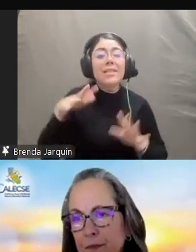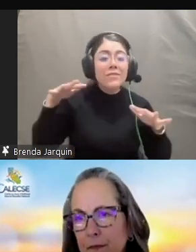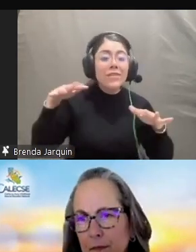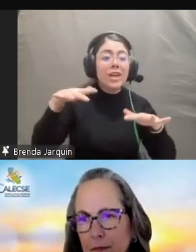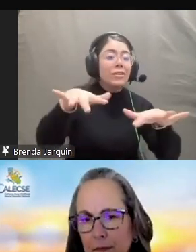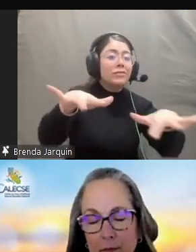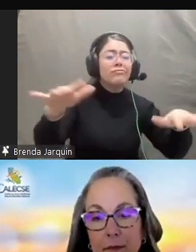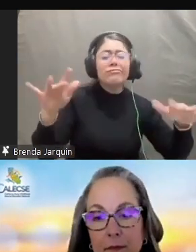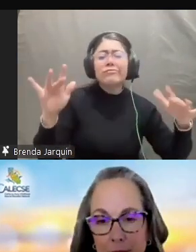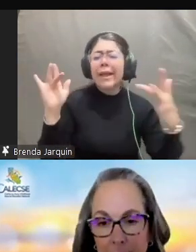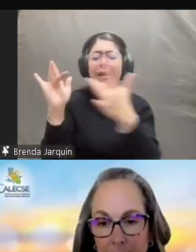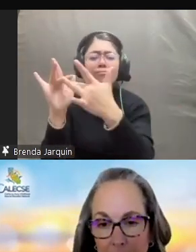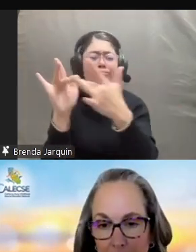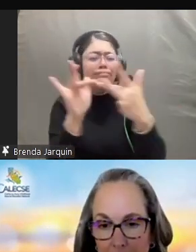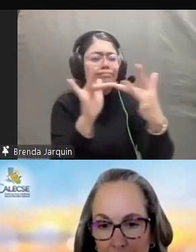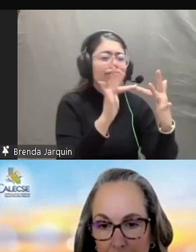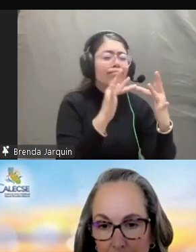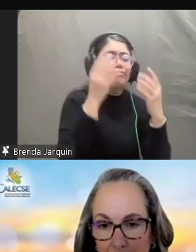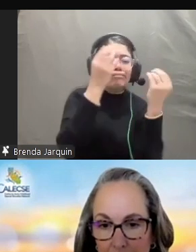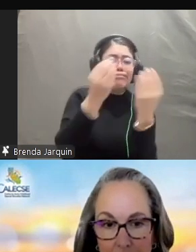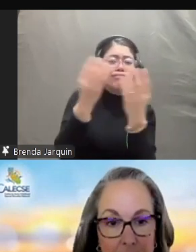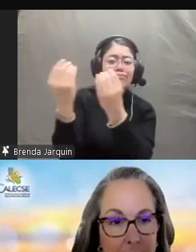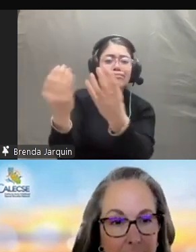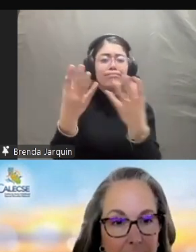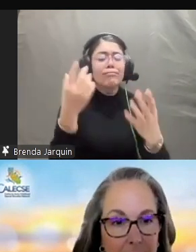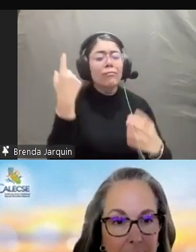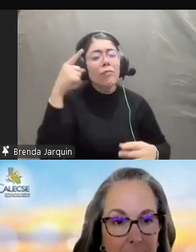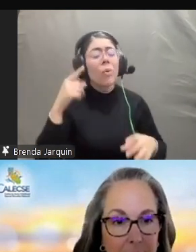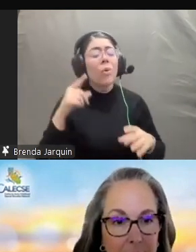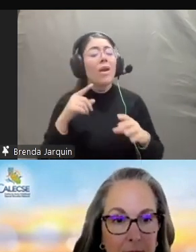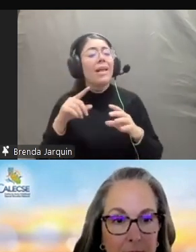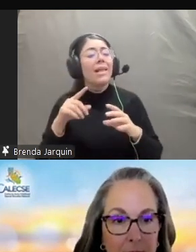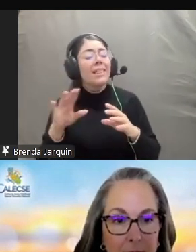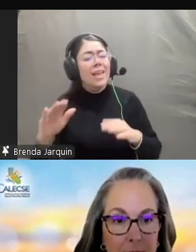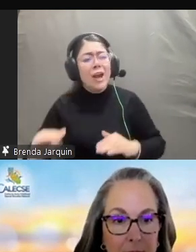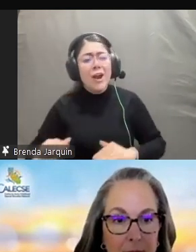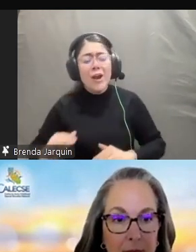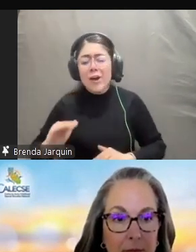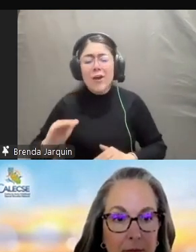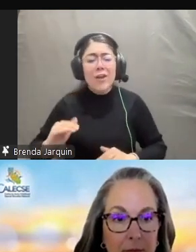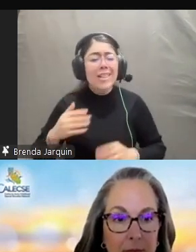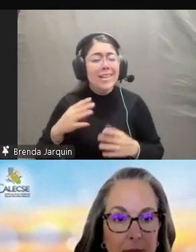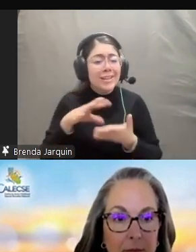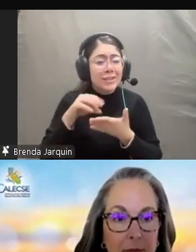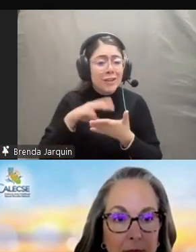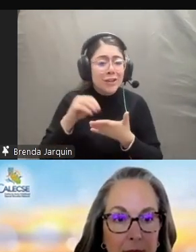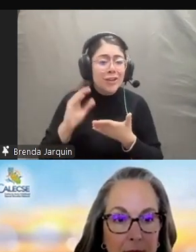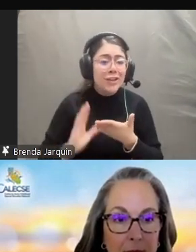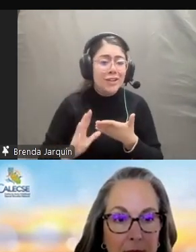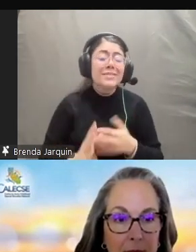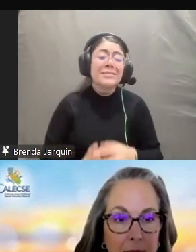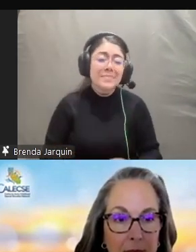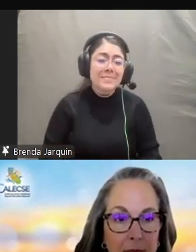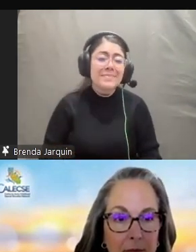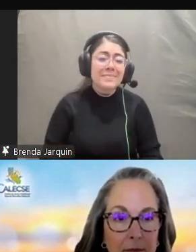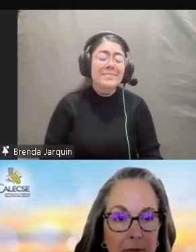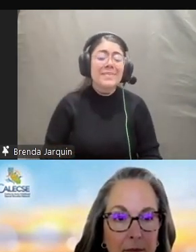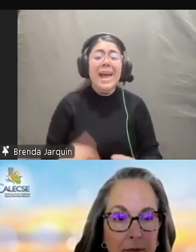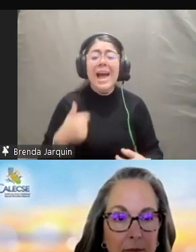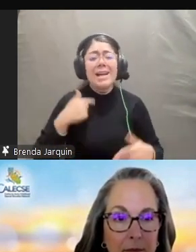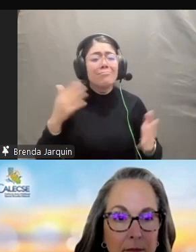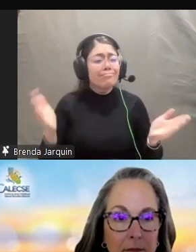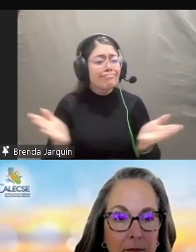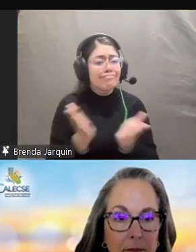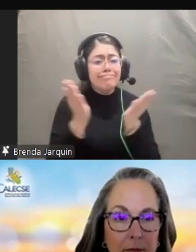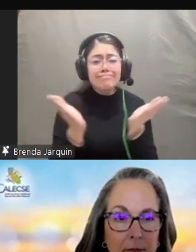cross-pollinate those good ideas to help us do our best for our earliest learners. Again, I encourage you to look at our website.